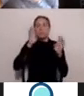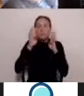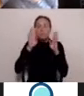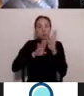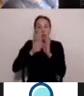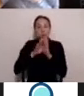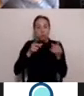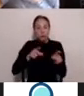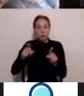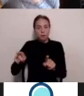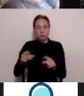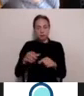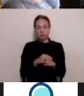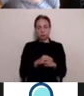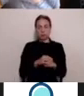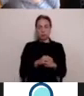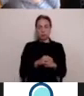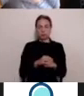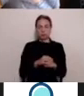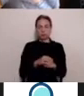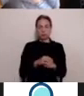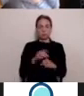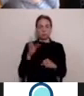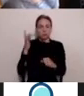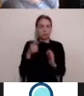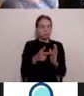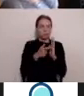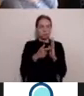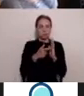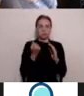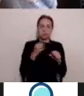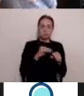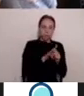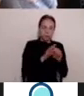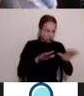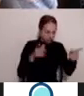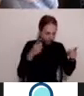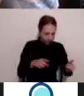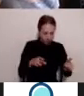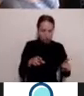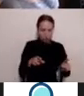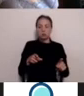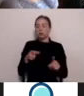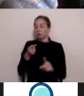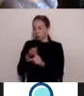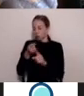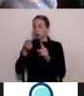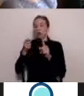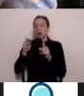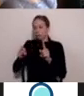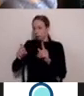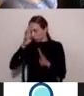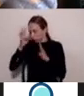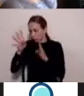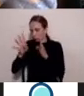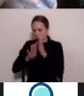resulted out of necessity because of the COVID-19 situation. And I hope that we continue to